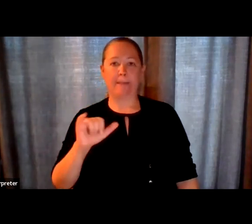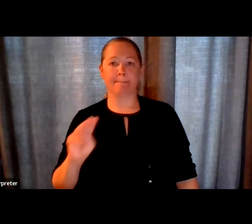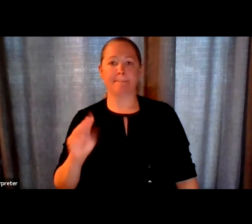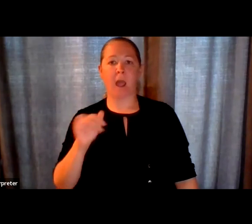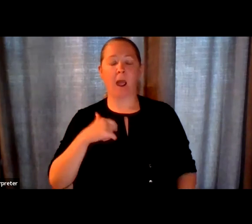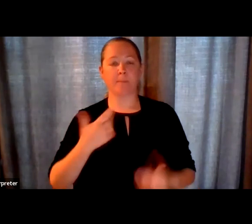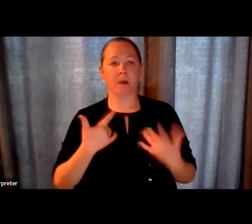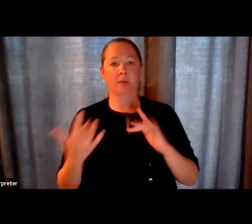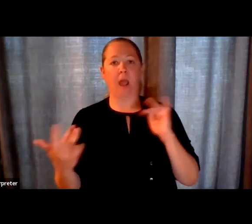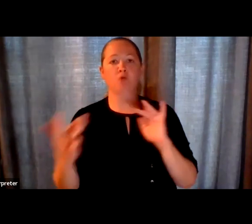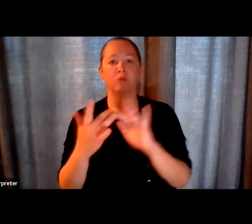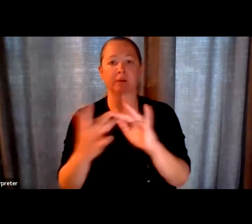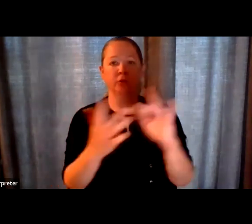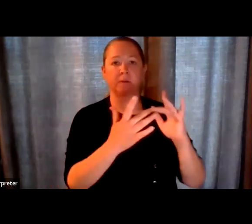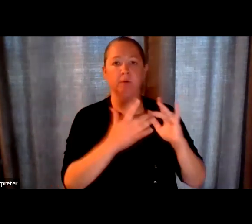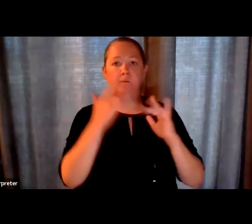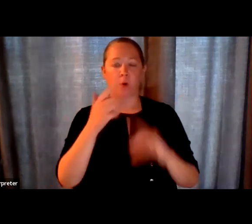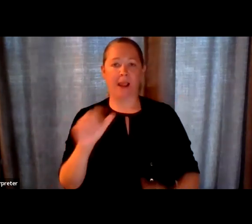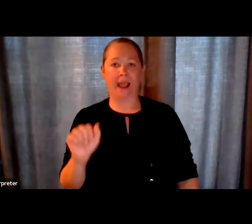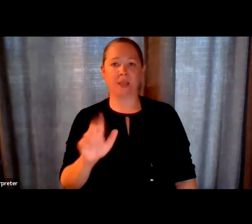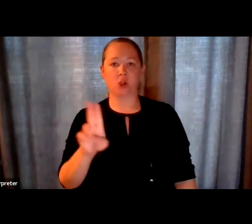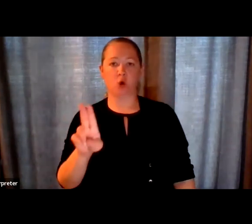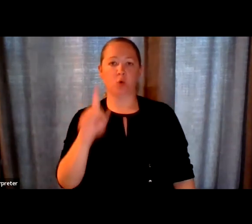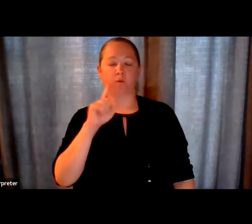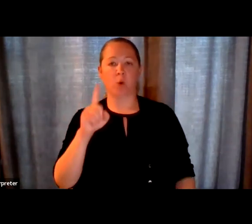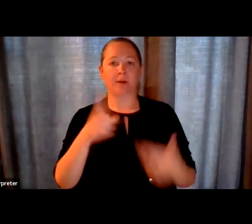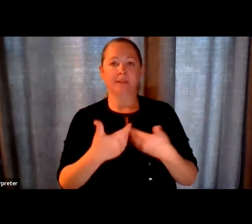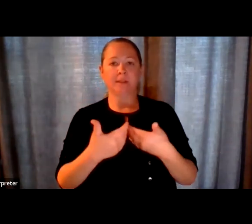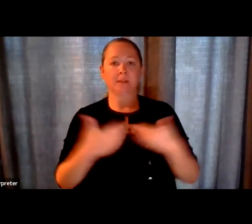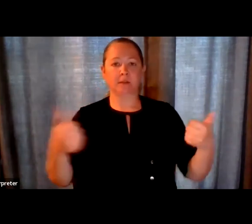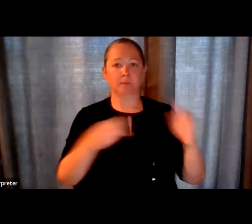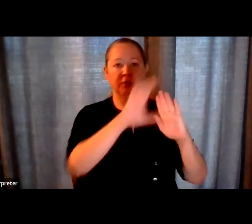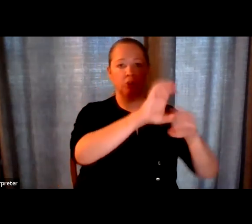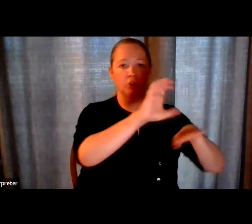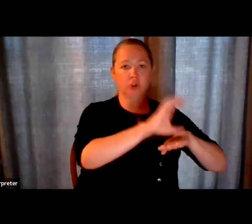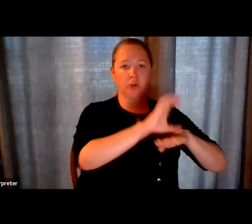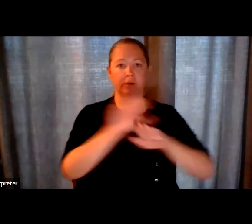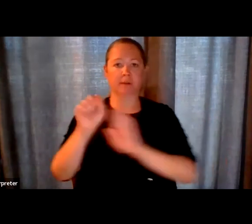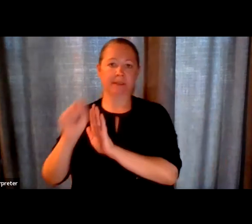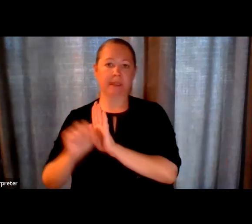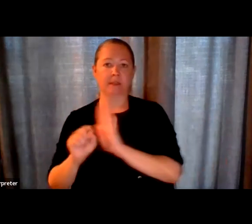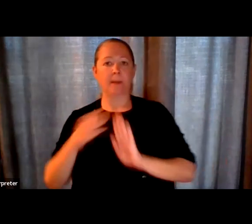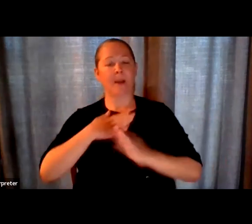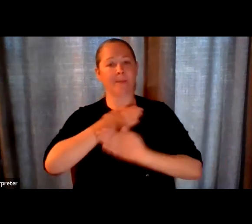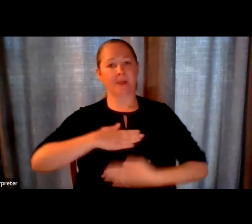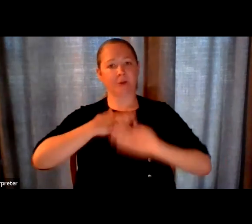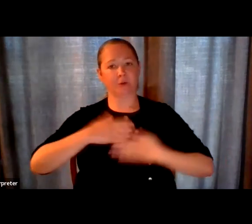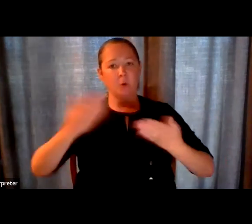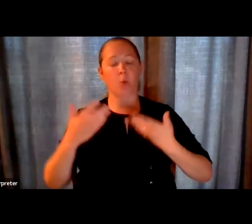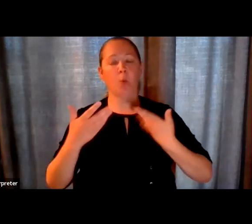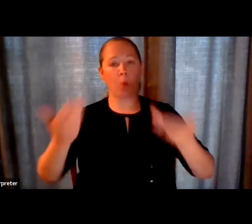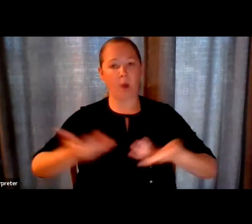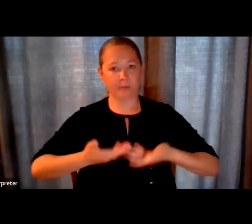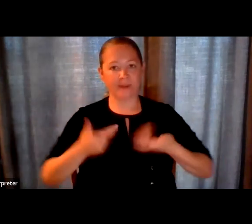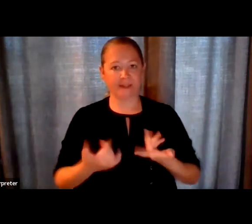for Separation of Church and State. And it is my pleasure to welcome you to join us this evening. A couple of